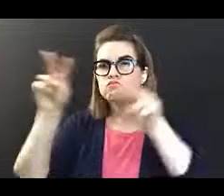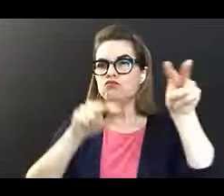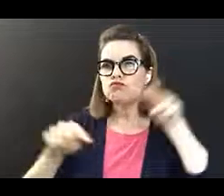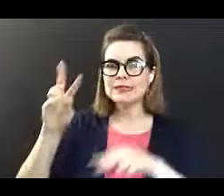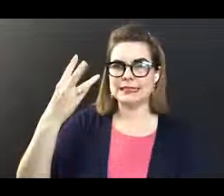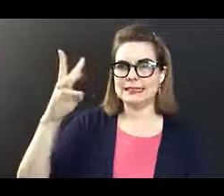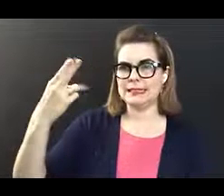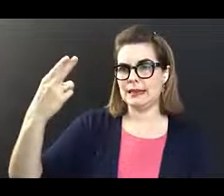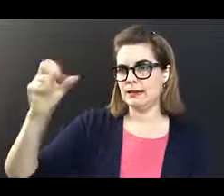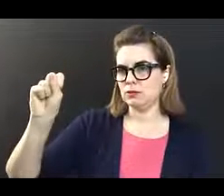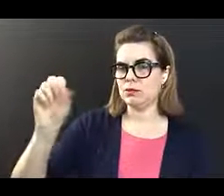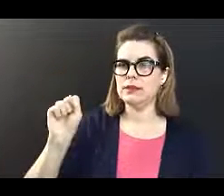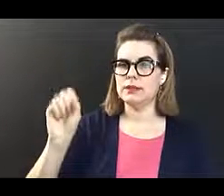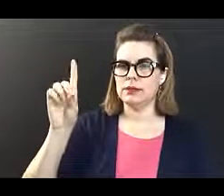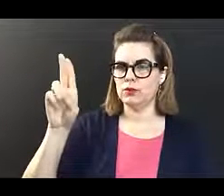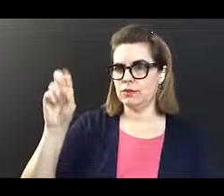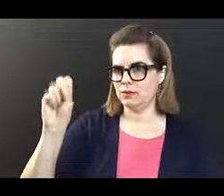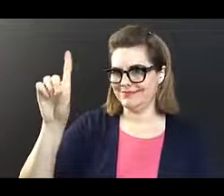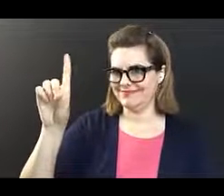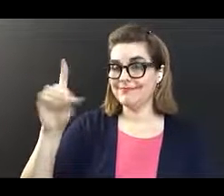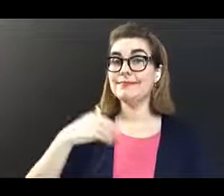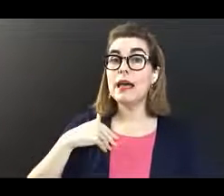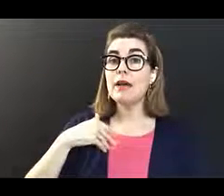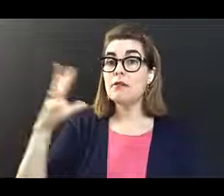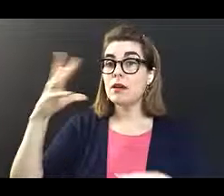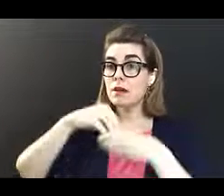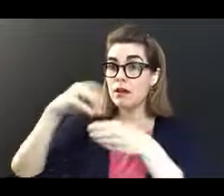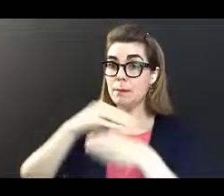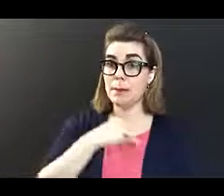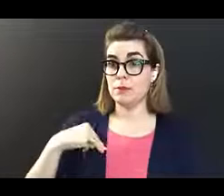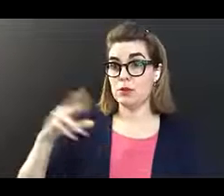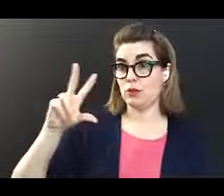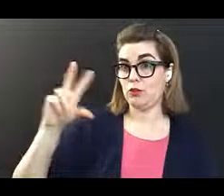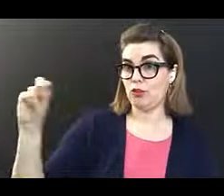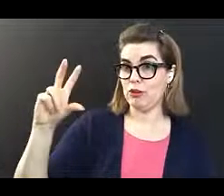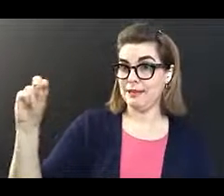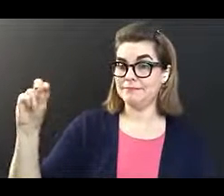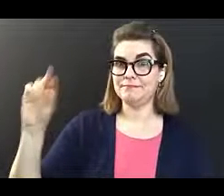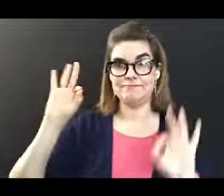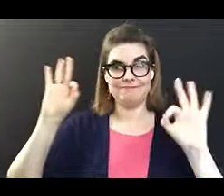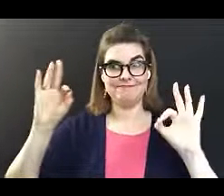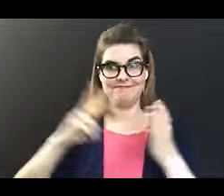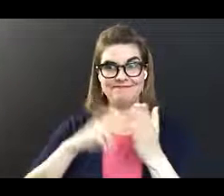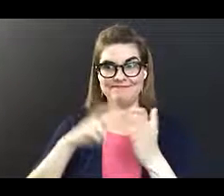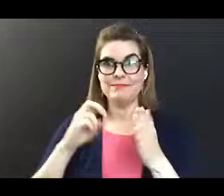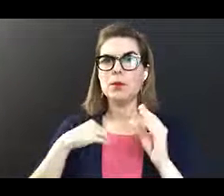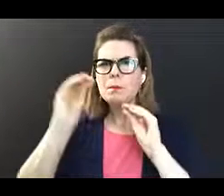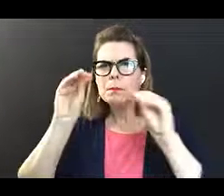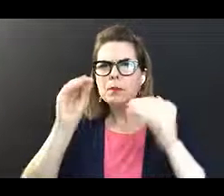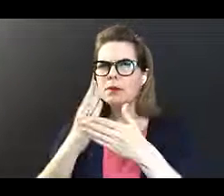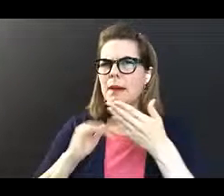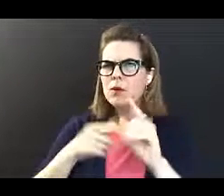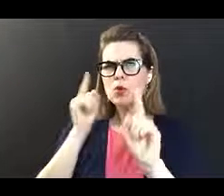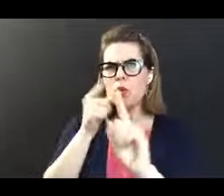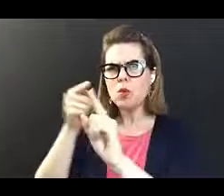School District, and we have over 30 members, which we're really excited about. And we have some of our goals listed here for this school